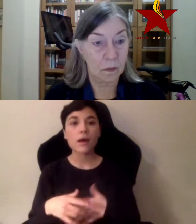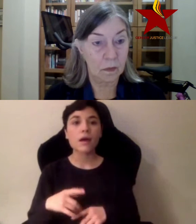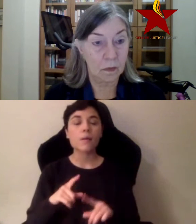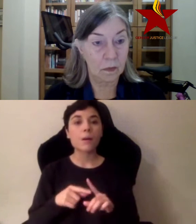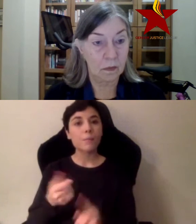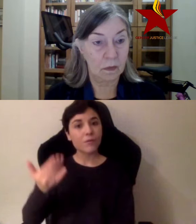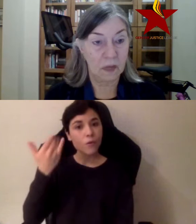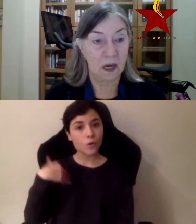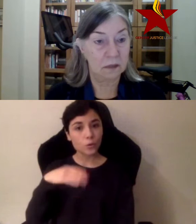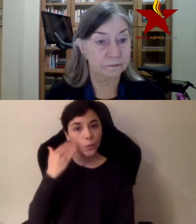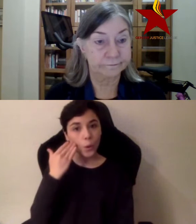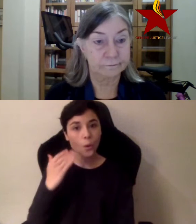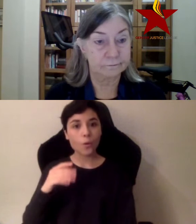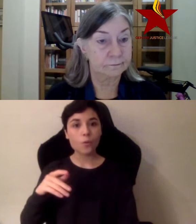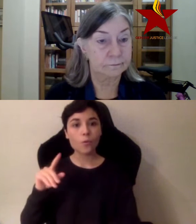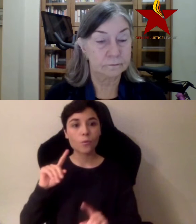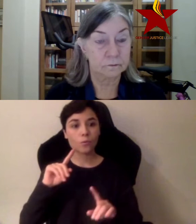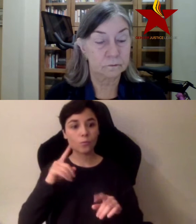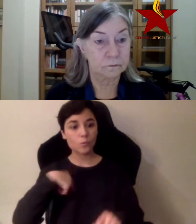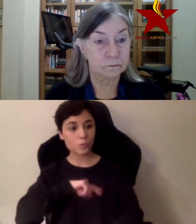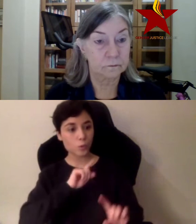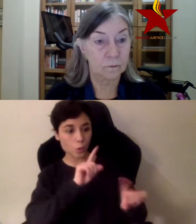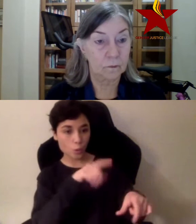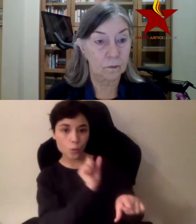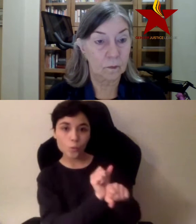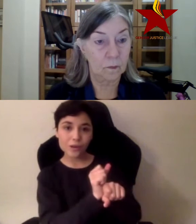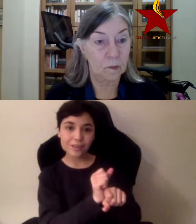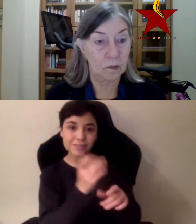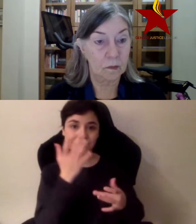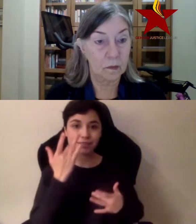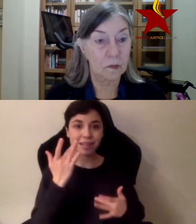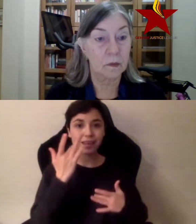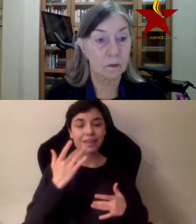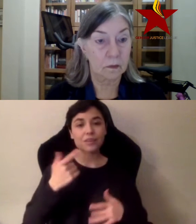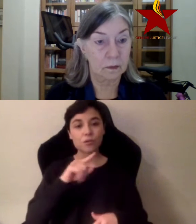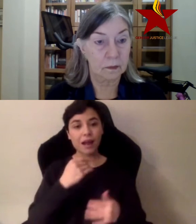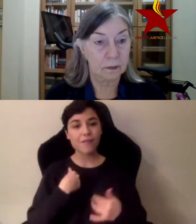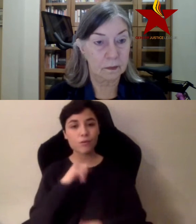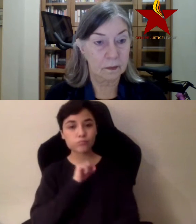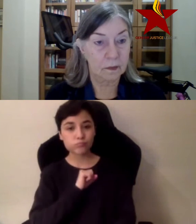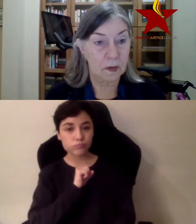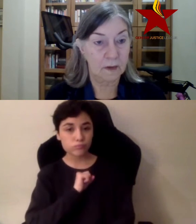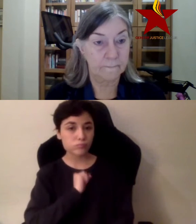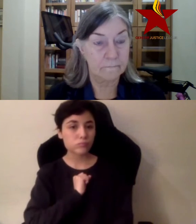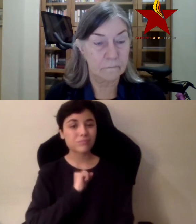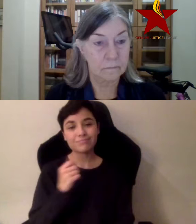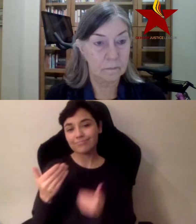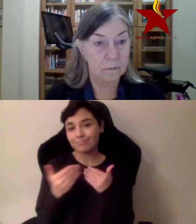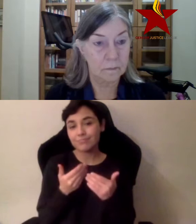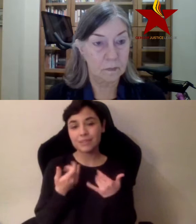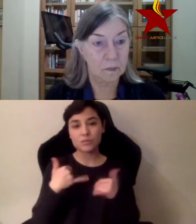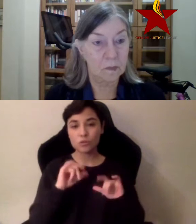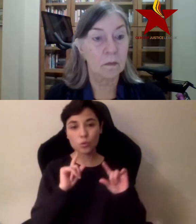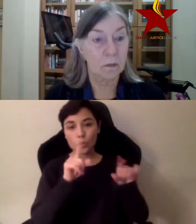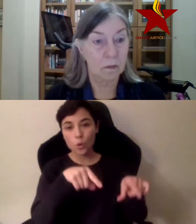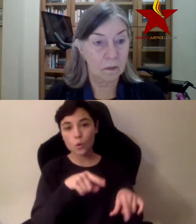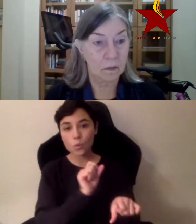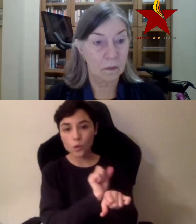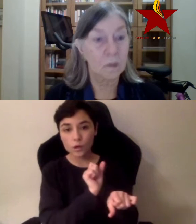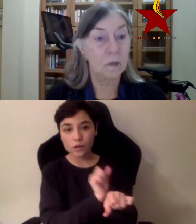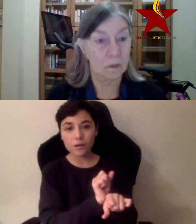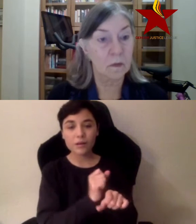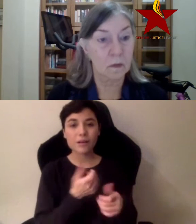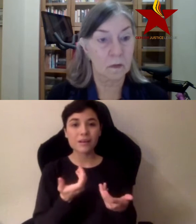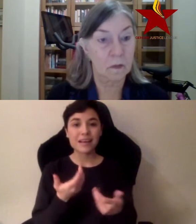you'd pass it to everybody and nobody cared. And it seemed just kind of barbaric thinking about it now, like, you know, just call in sick because I have a cold or